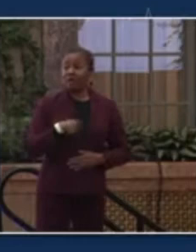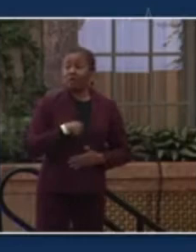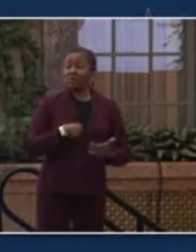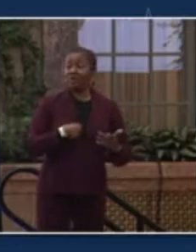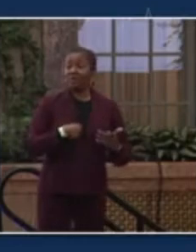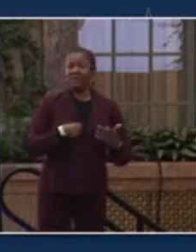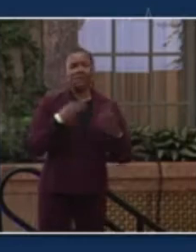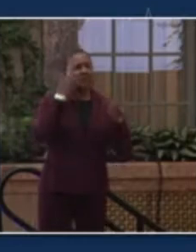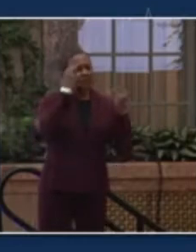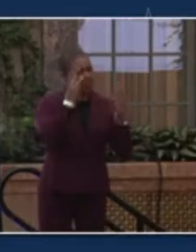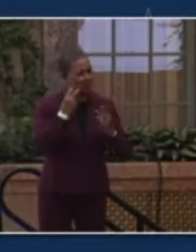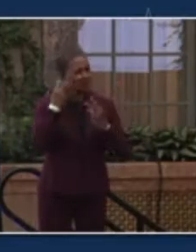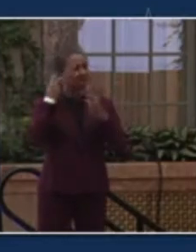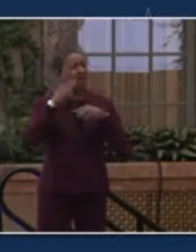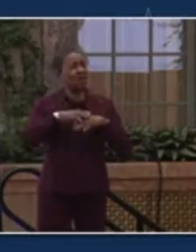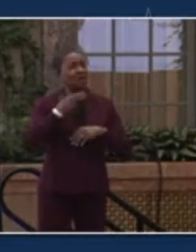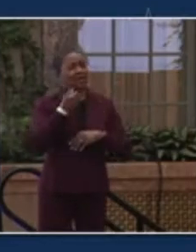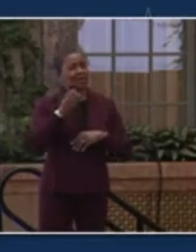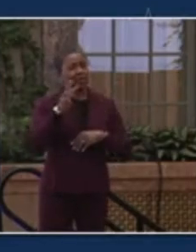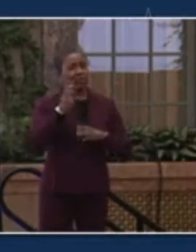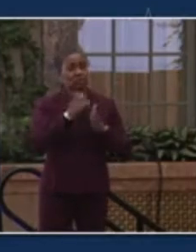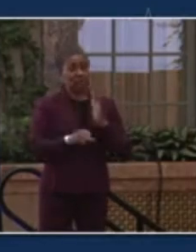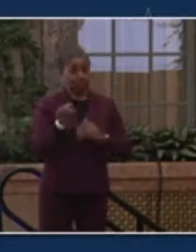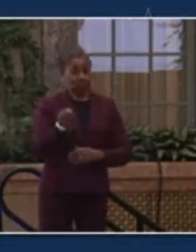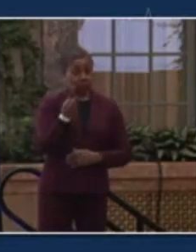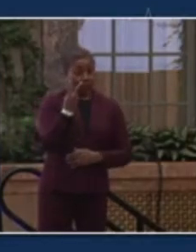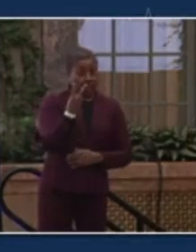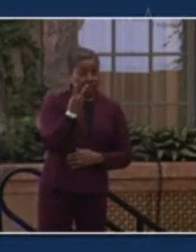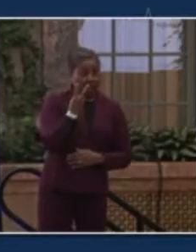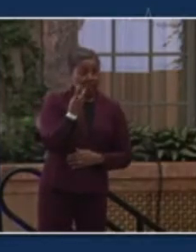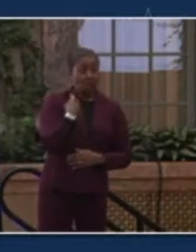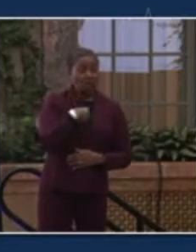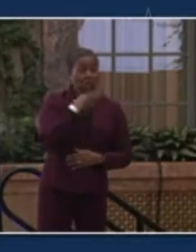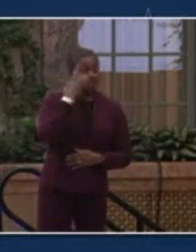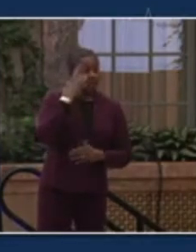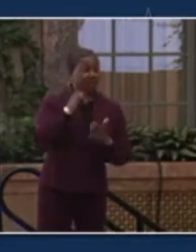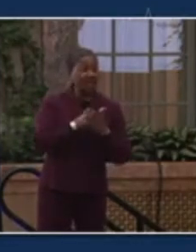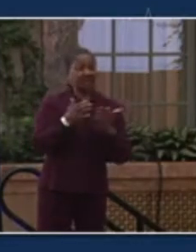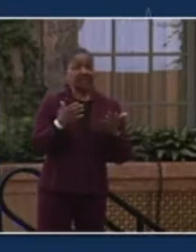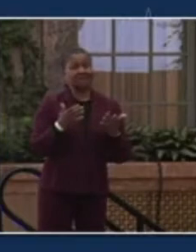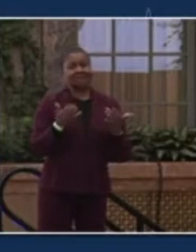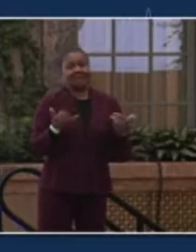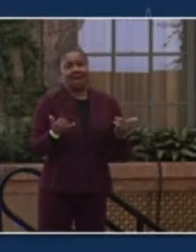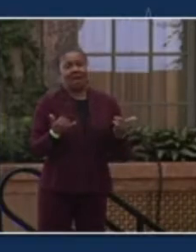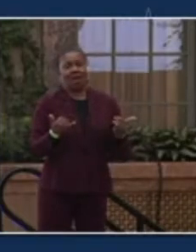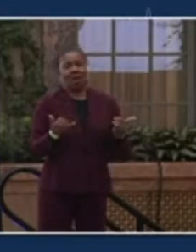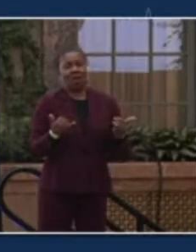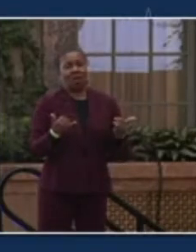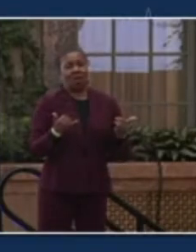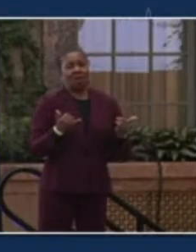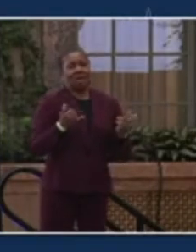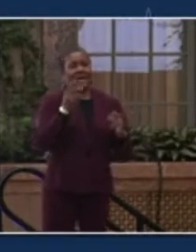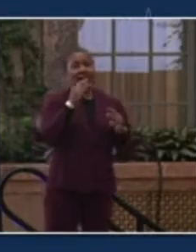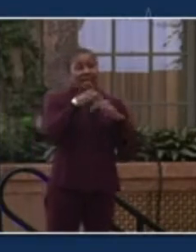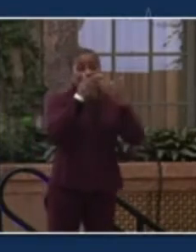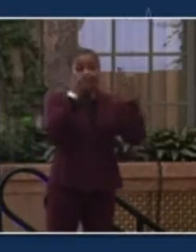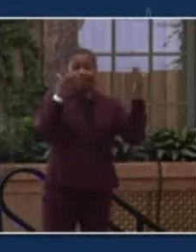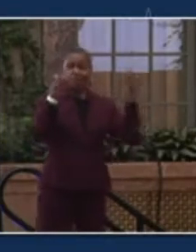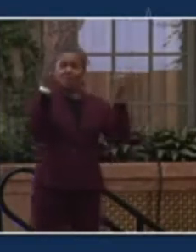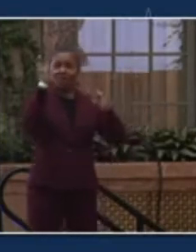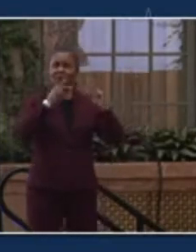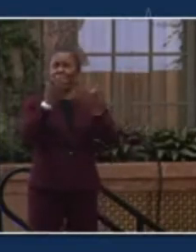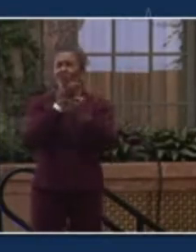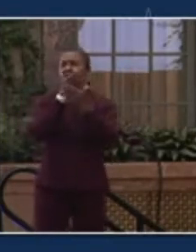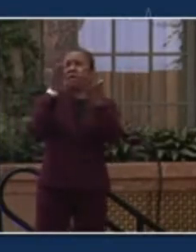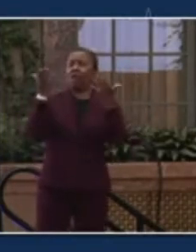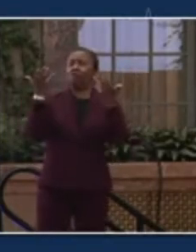Lord, reflect on Hebrews 12, we know, Lord, that there is now a cloud of witnesses, Lord,